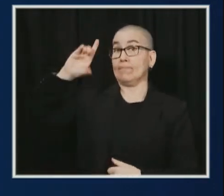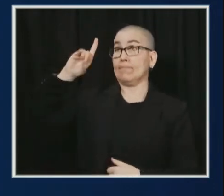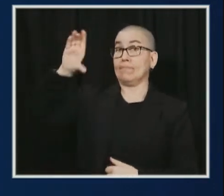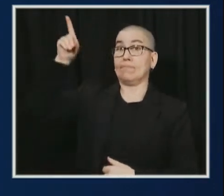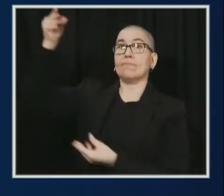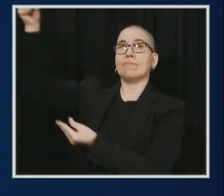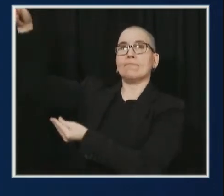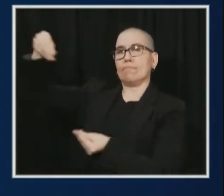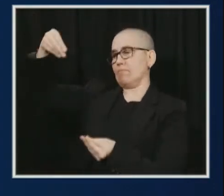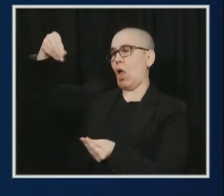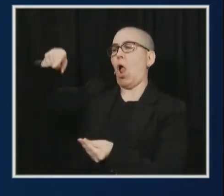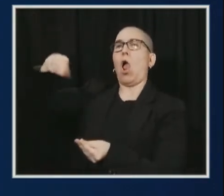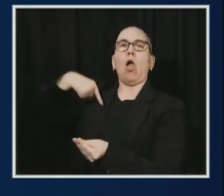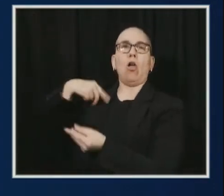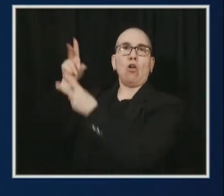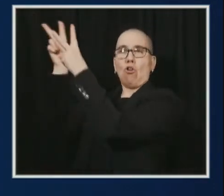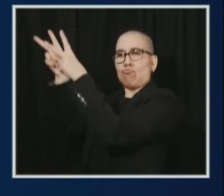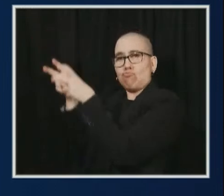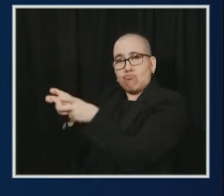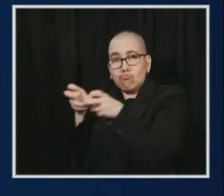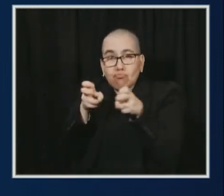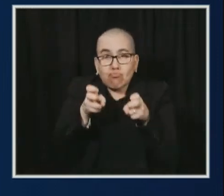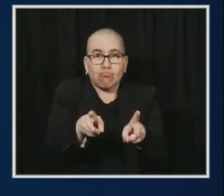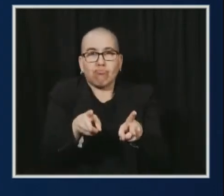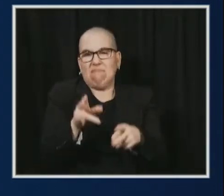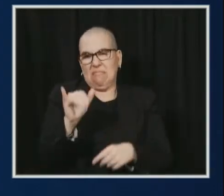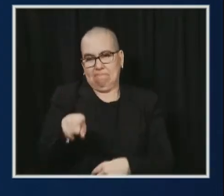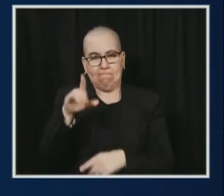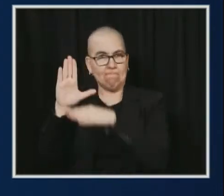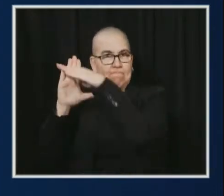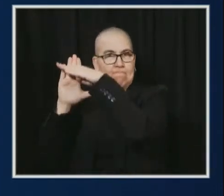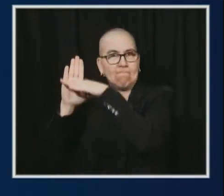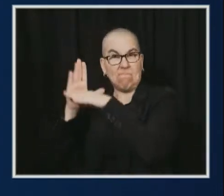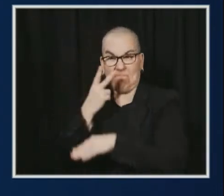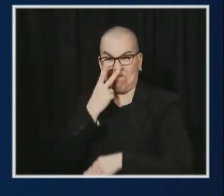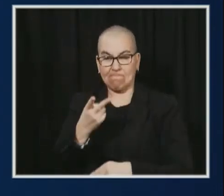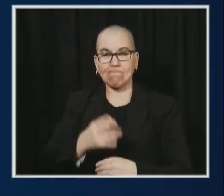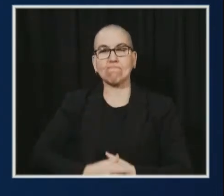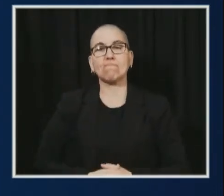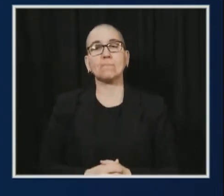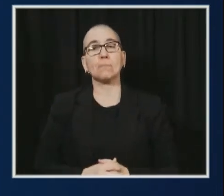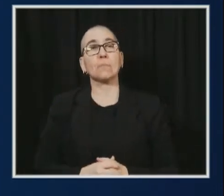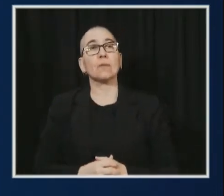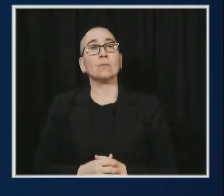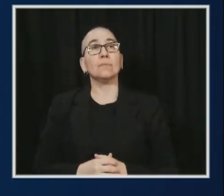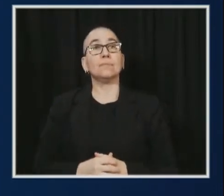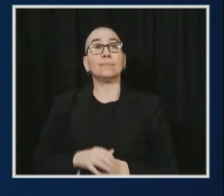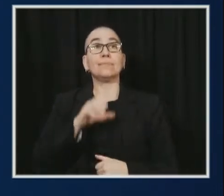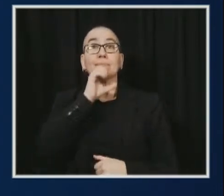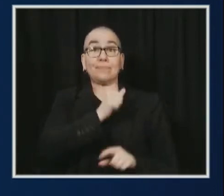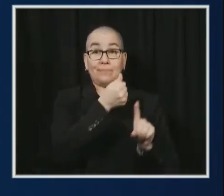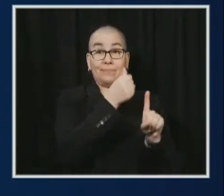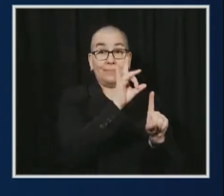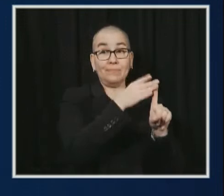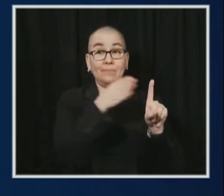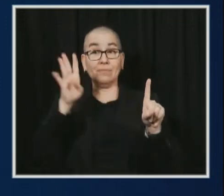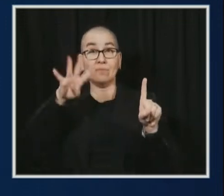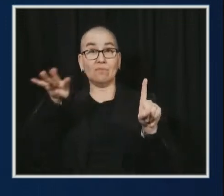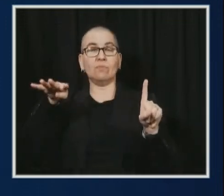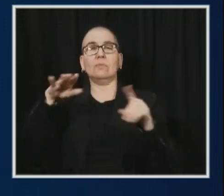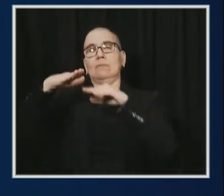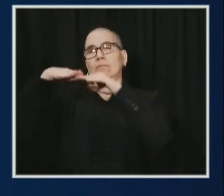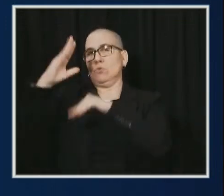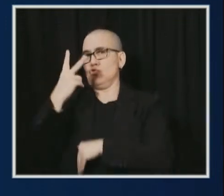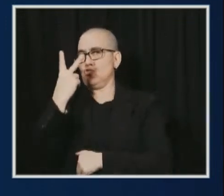developed, which some of our clinicians can also speak to in a moment here, or people 18 to 44 with two of these